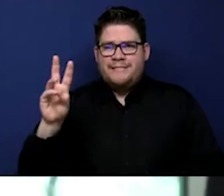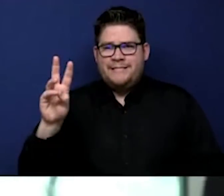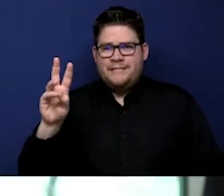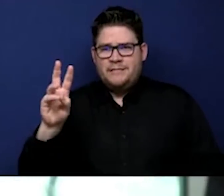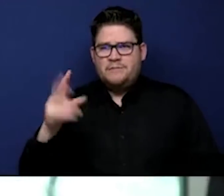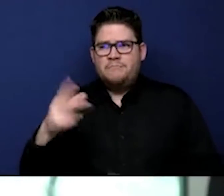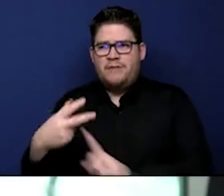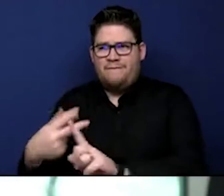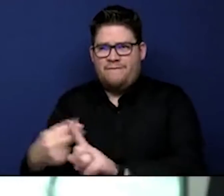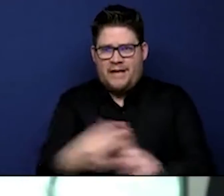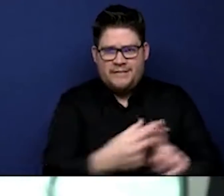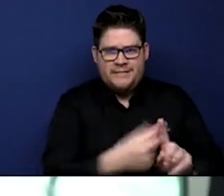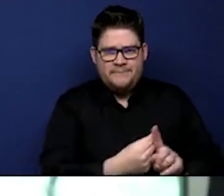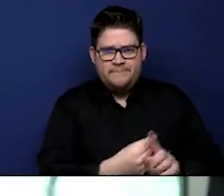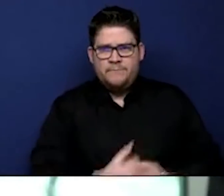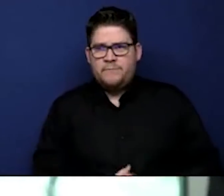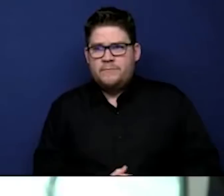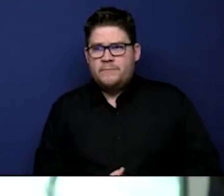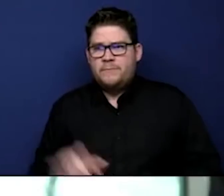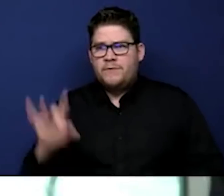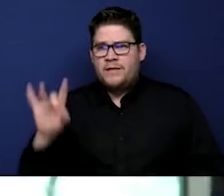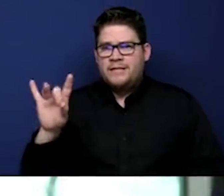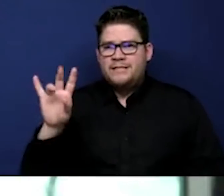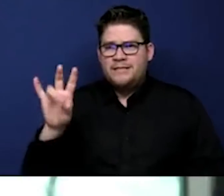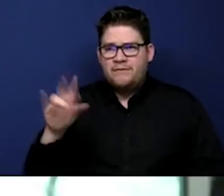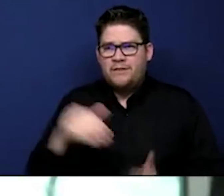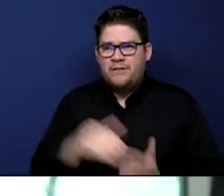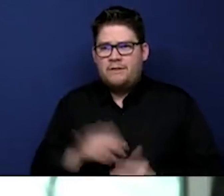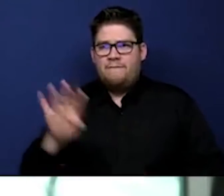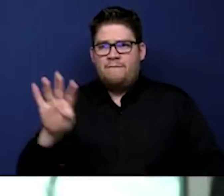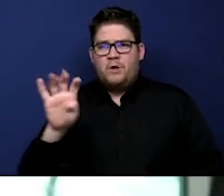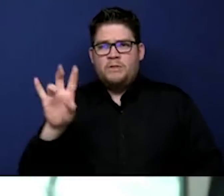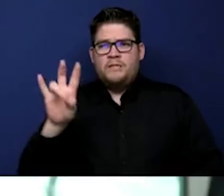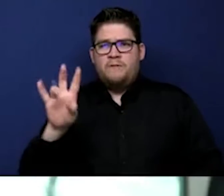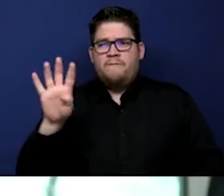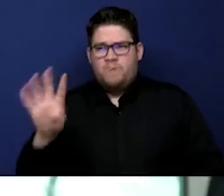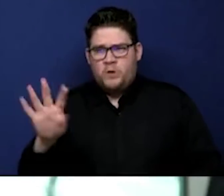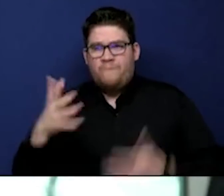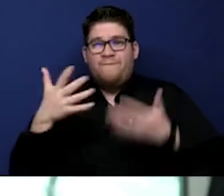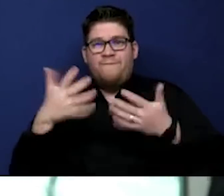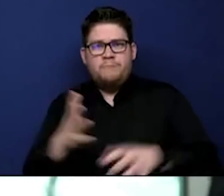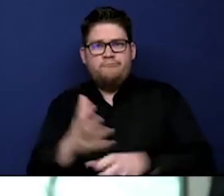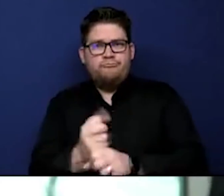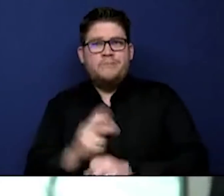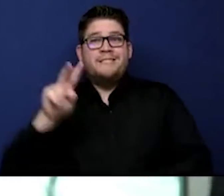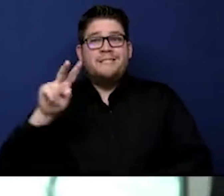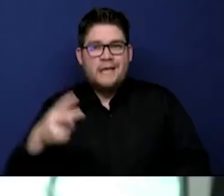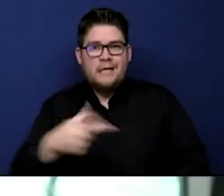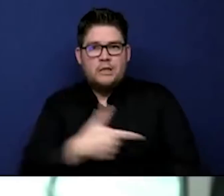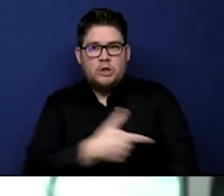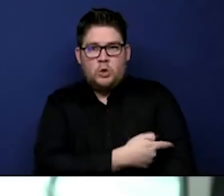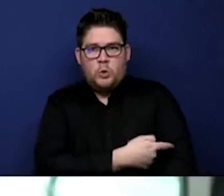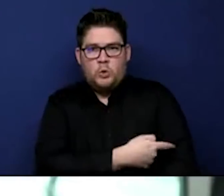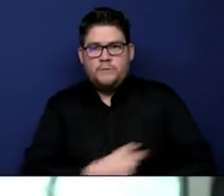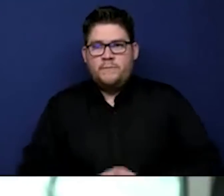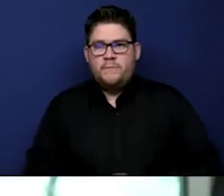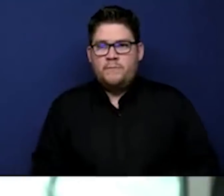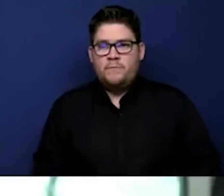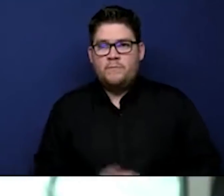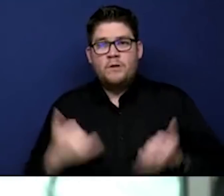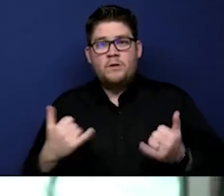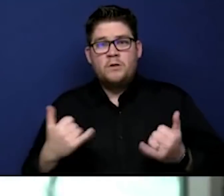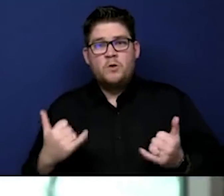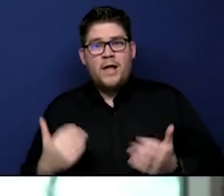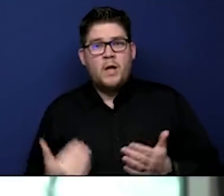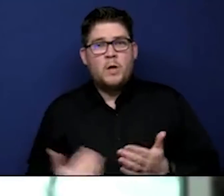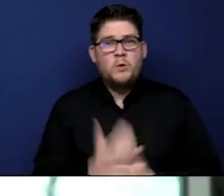87,474 were second doses. And today, we had our Get Vaccinated online vaccine registration and booking